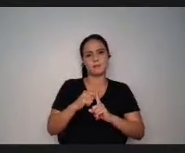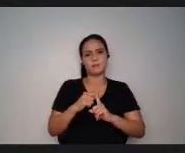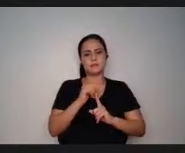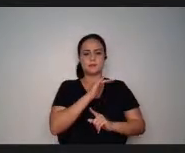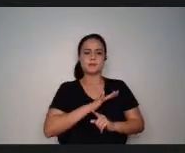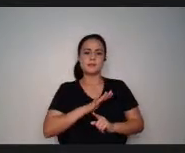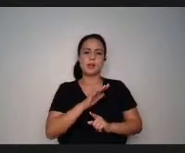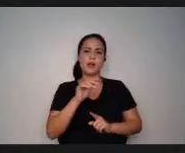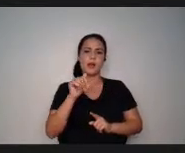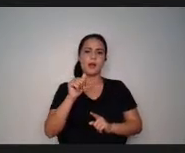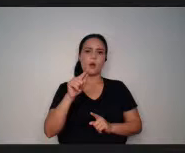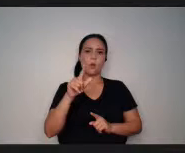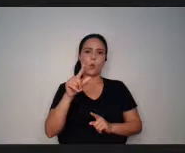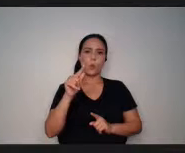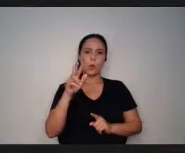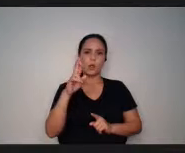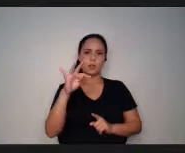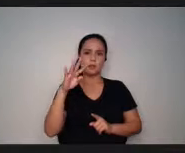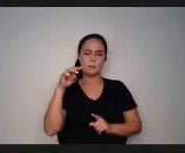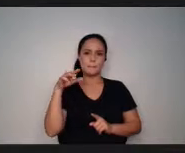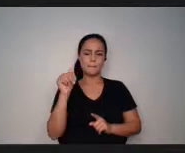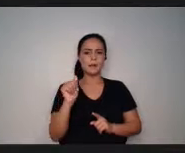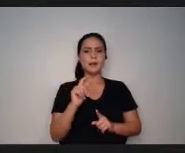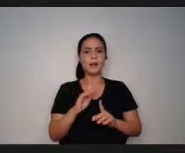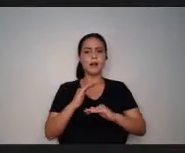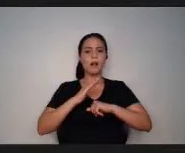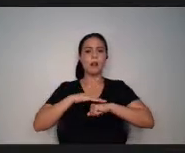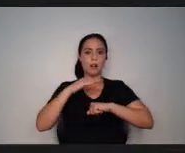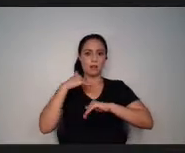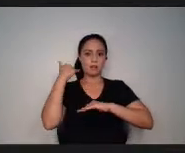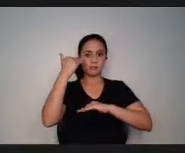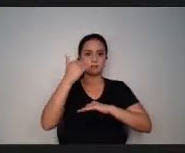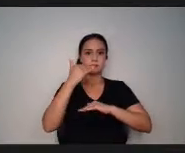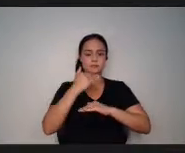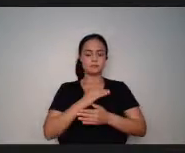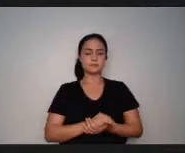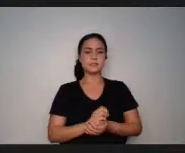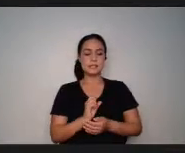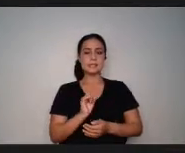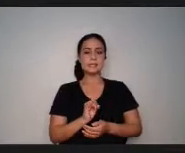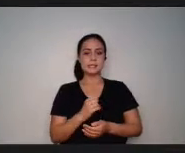law, because we need to talk about this algorithmic bias and everything.